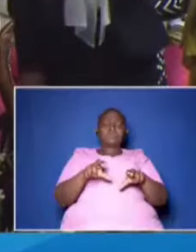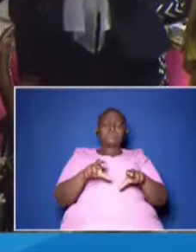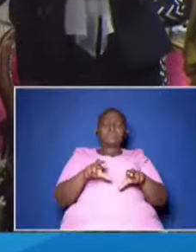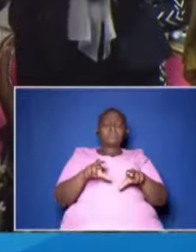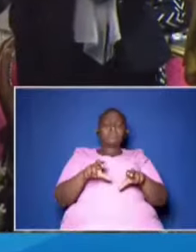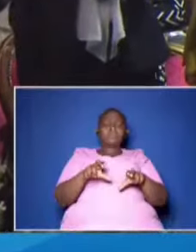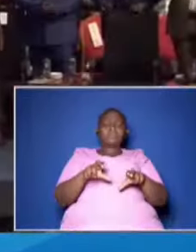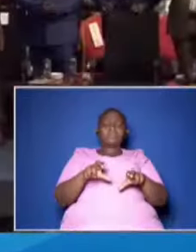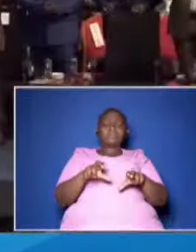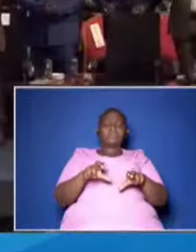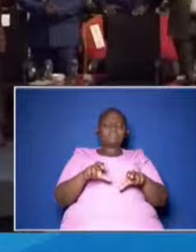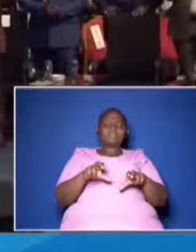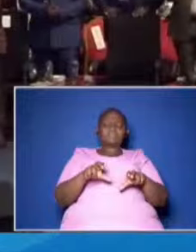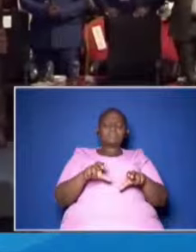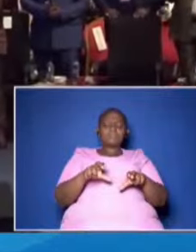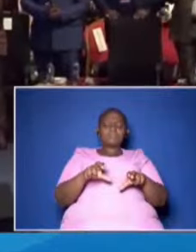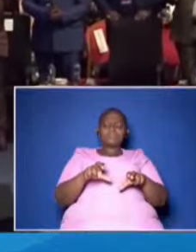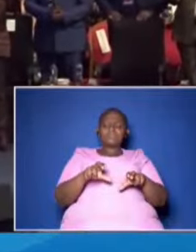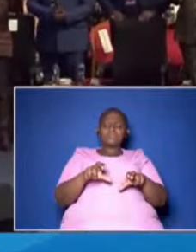l